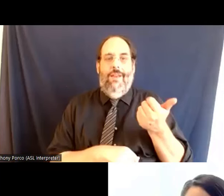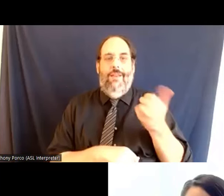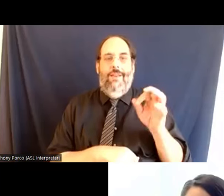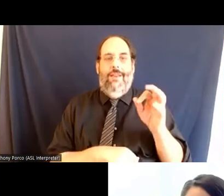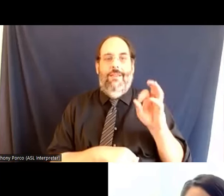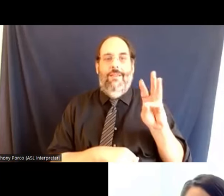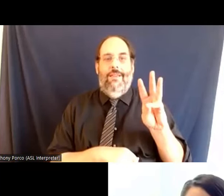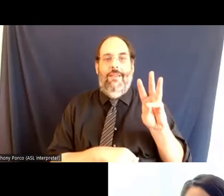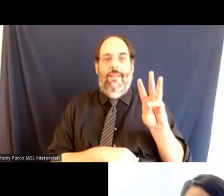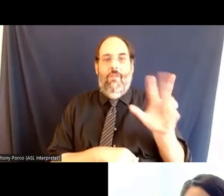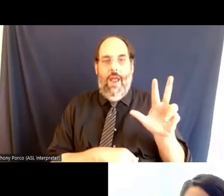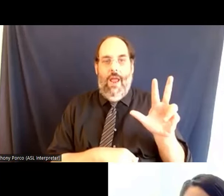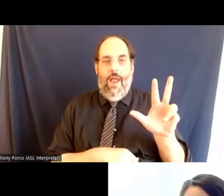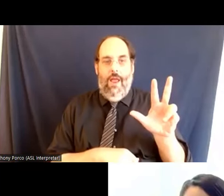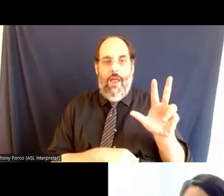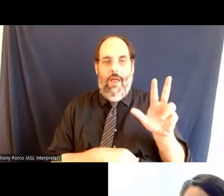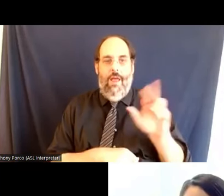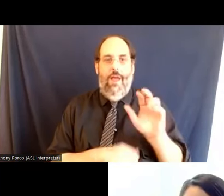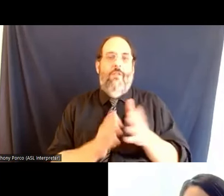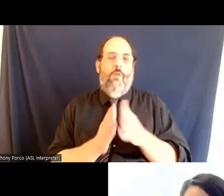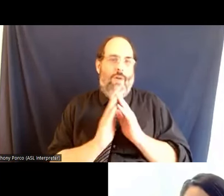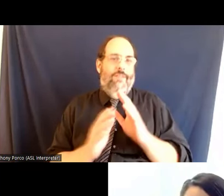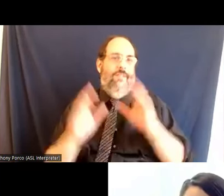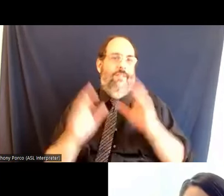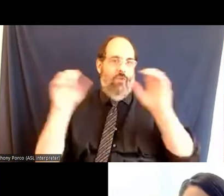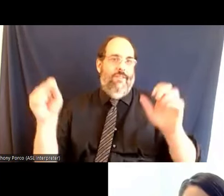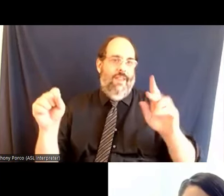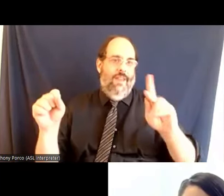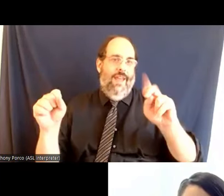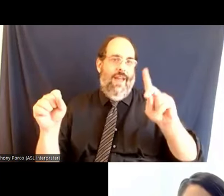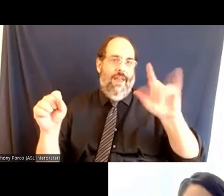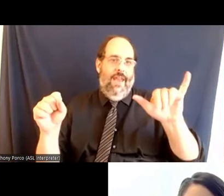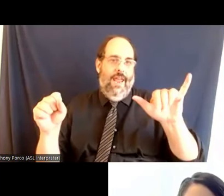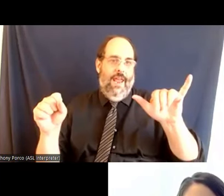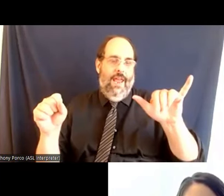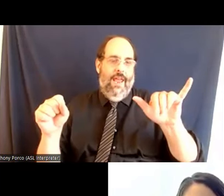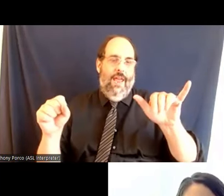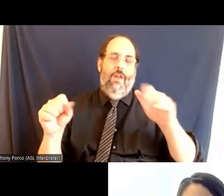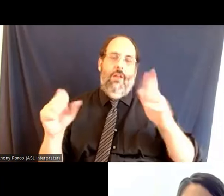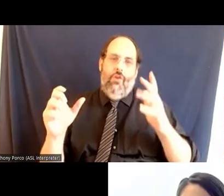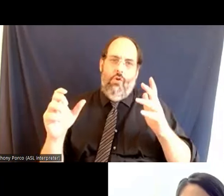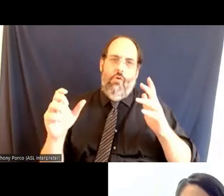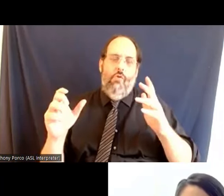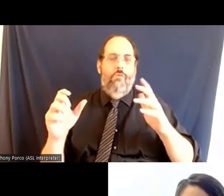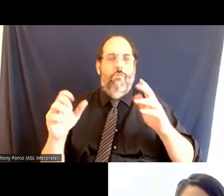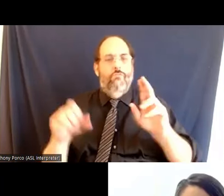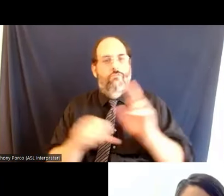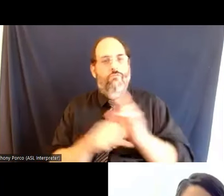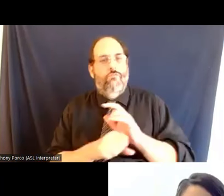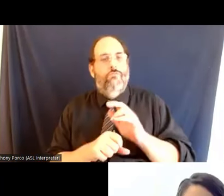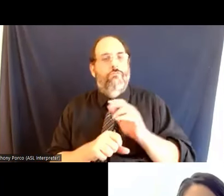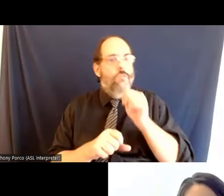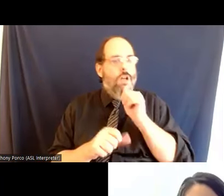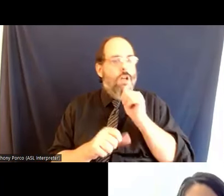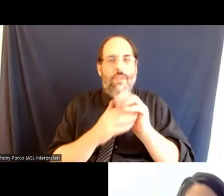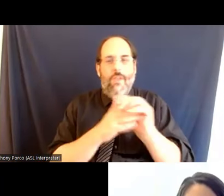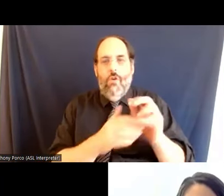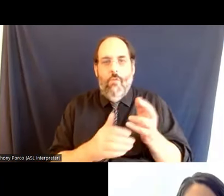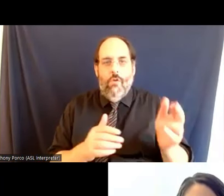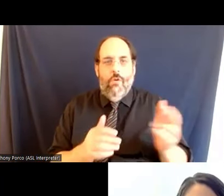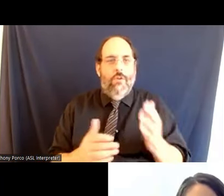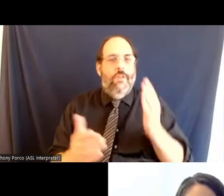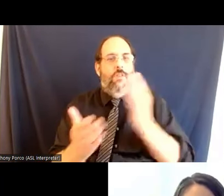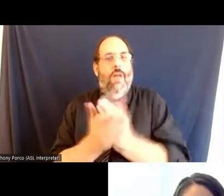1963 at the request of President Kennedy to enlist the private bar's leadership and resources in combating